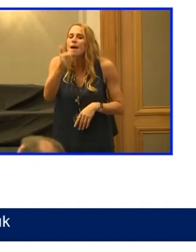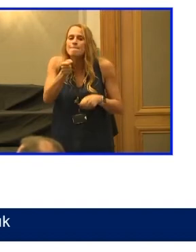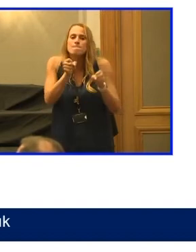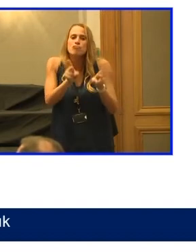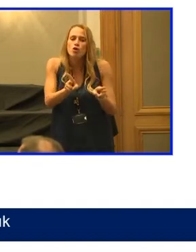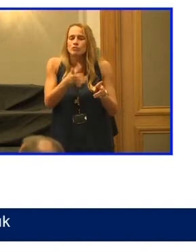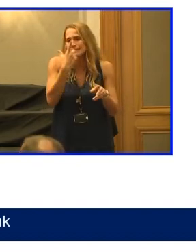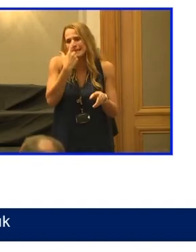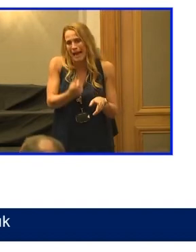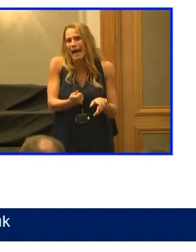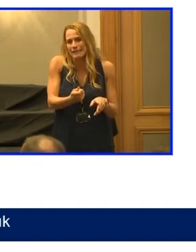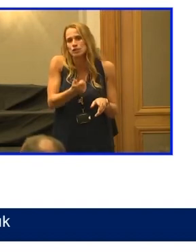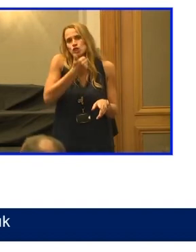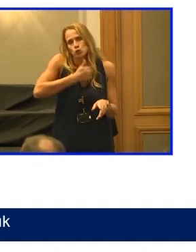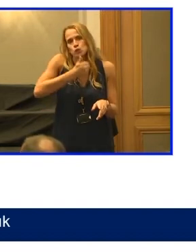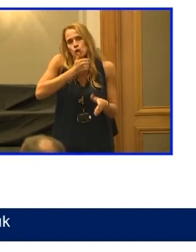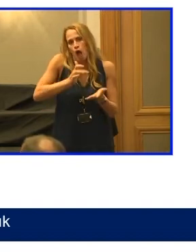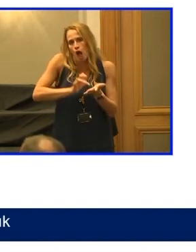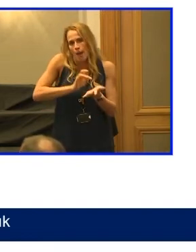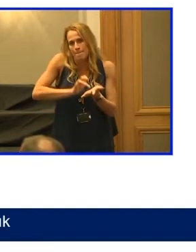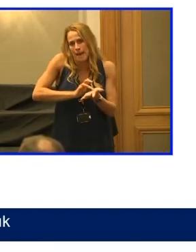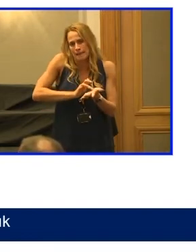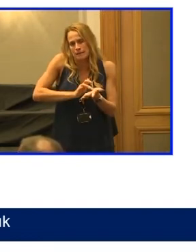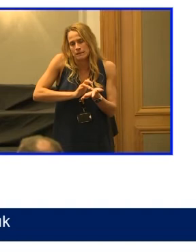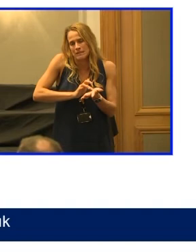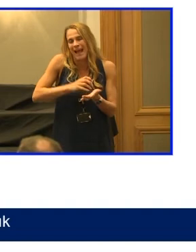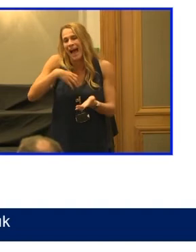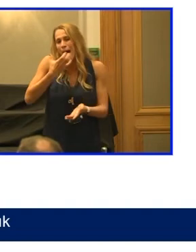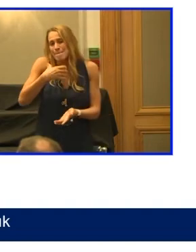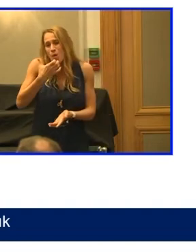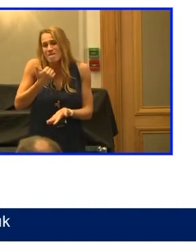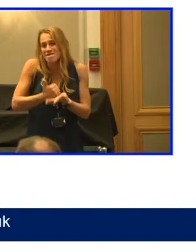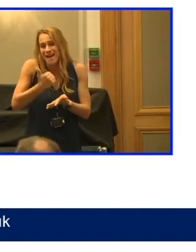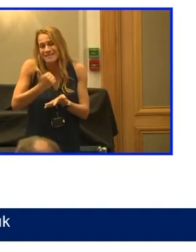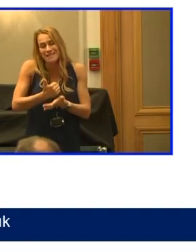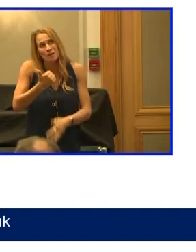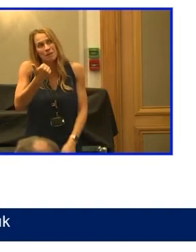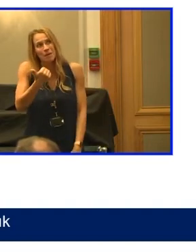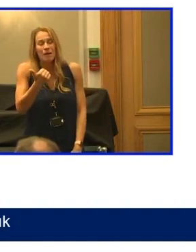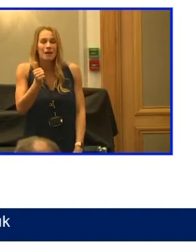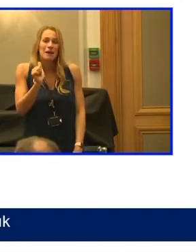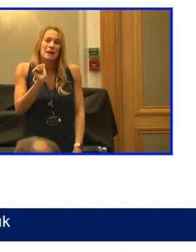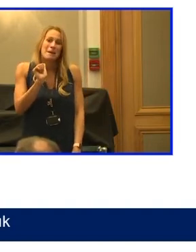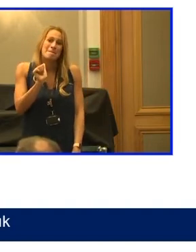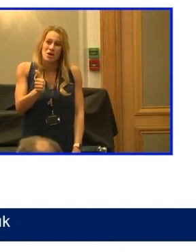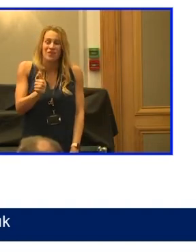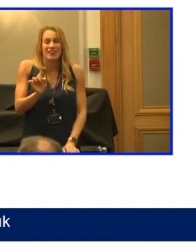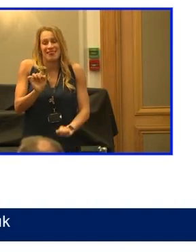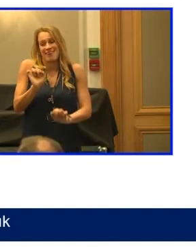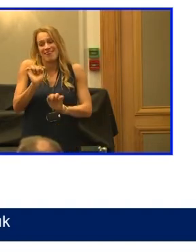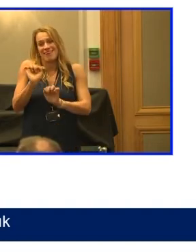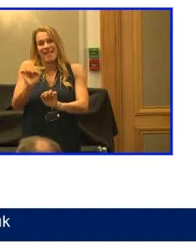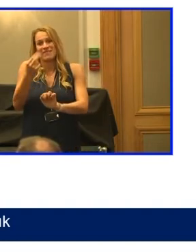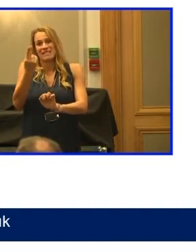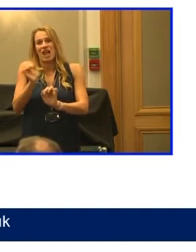all. Some packages are specialist. And Apple, they're great, but they're also a bit of a specific way they design their packages, so some